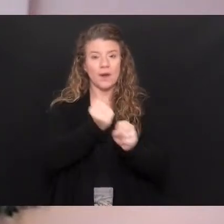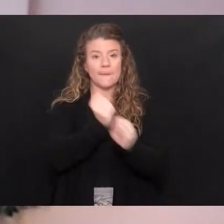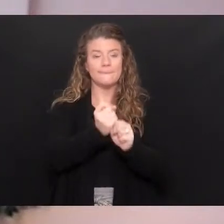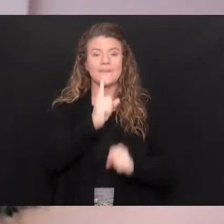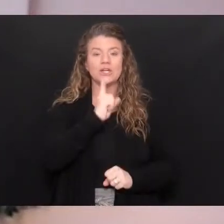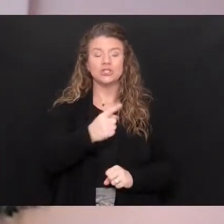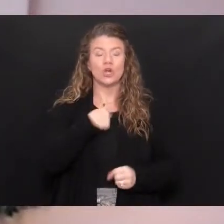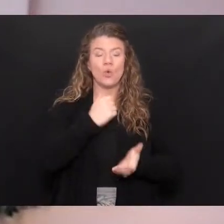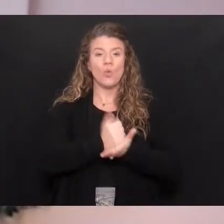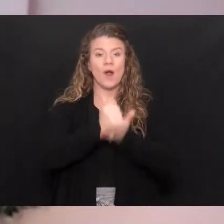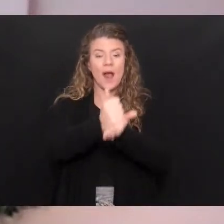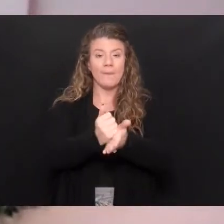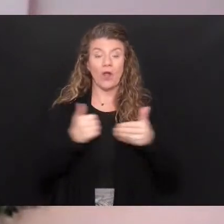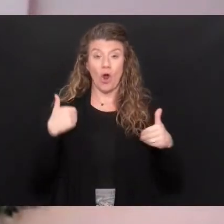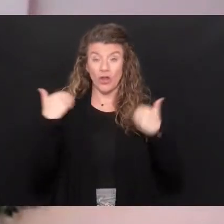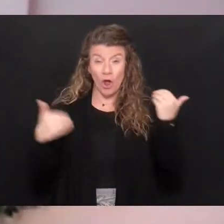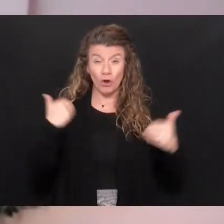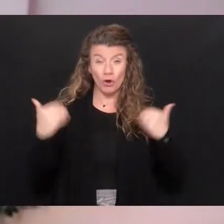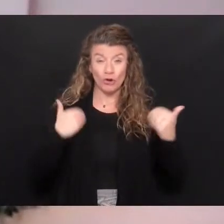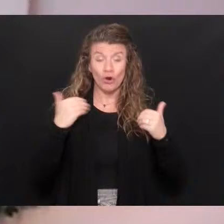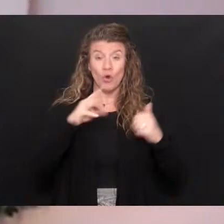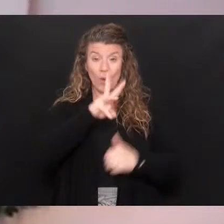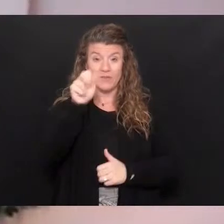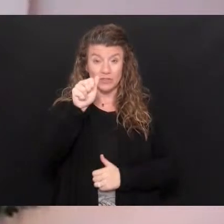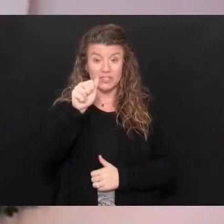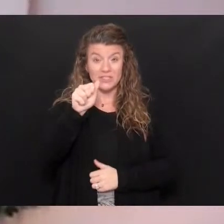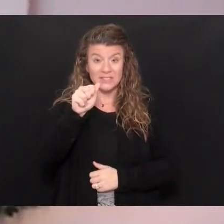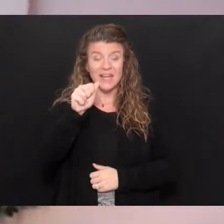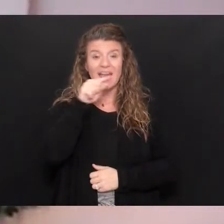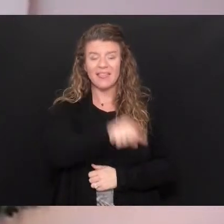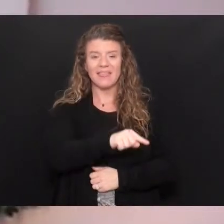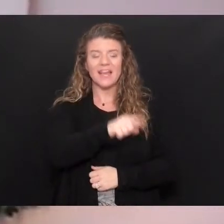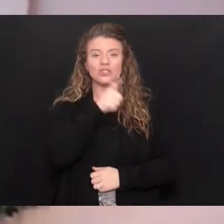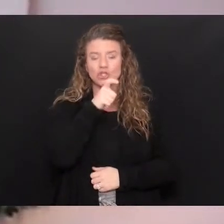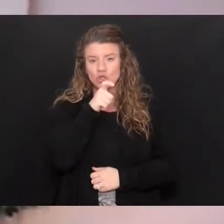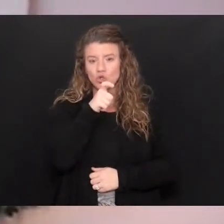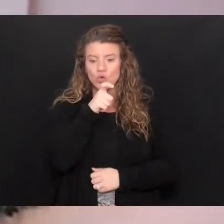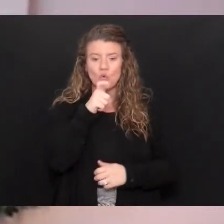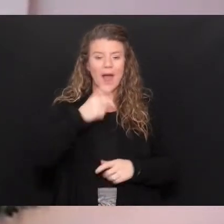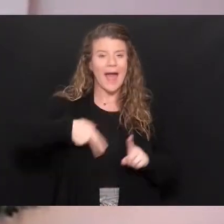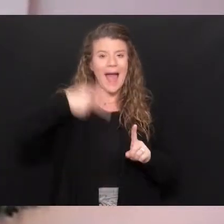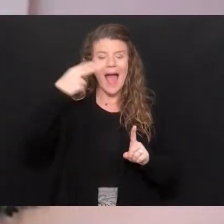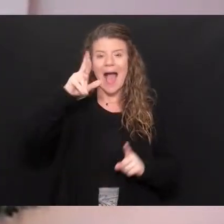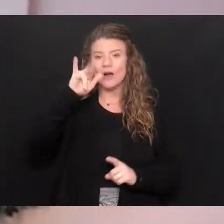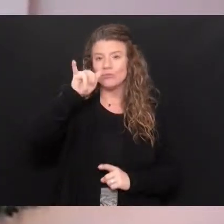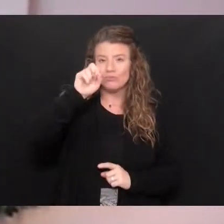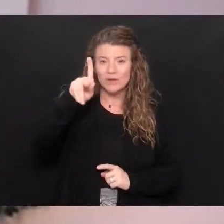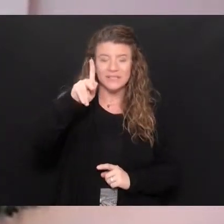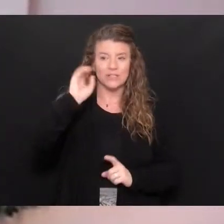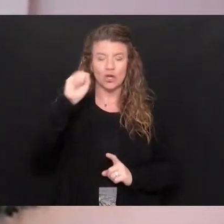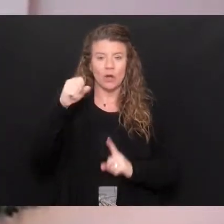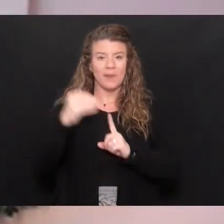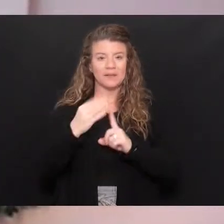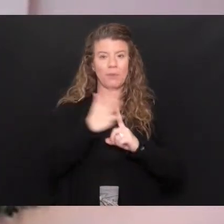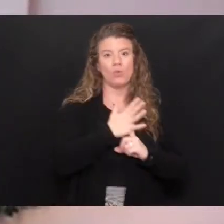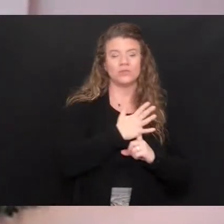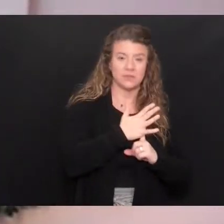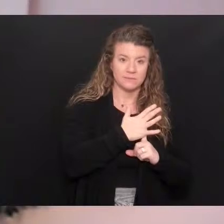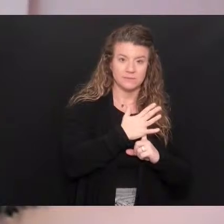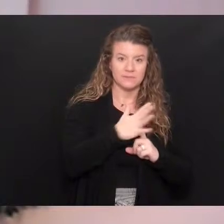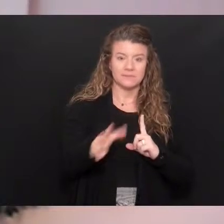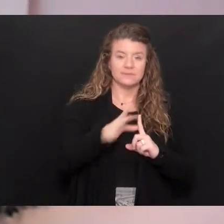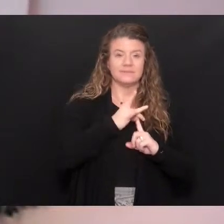we are helping our younger West Virginians who are at high risk of being exposed to